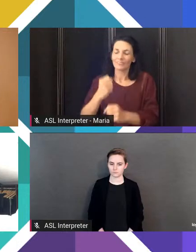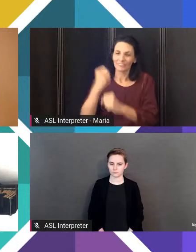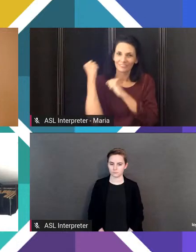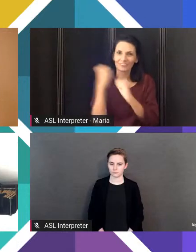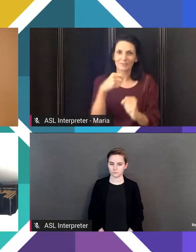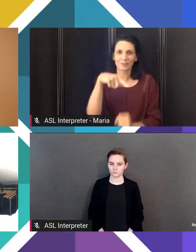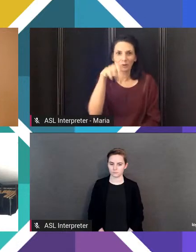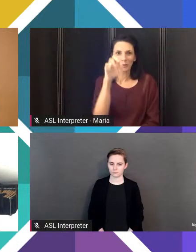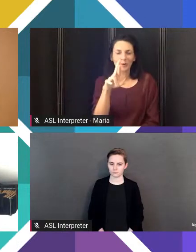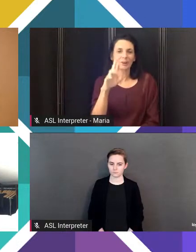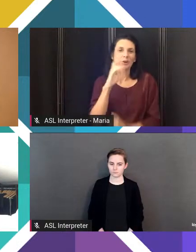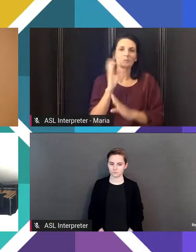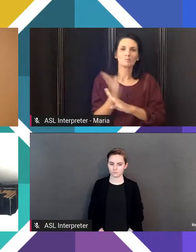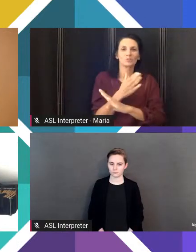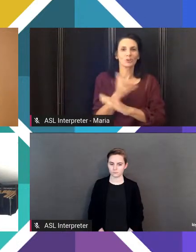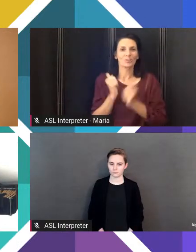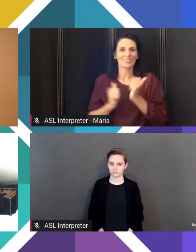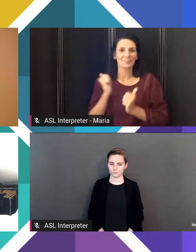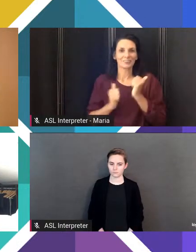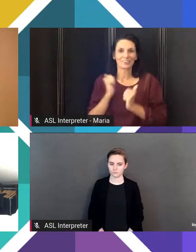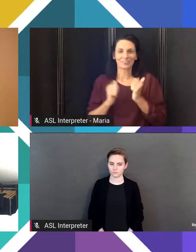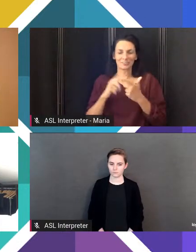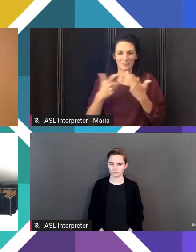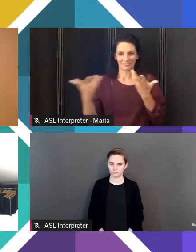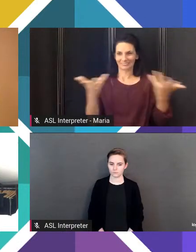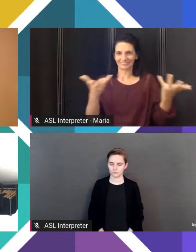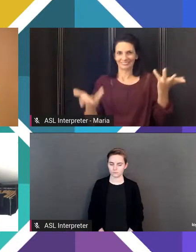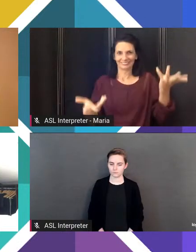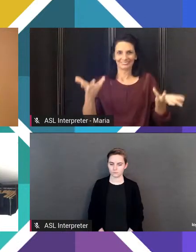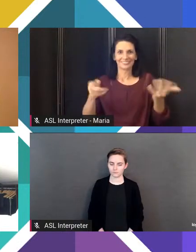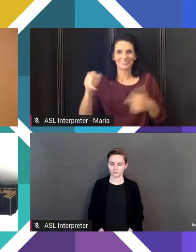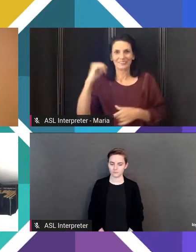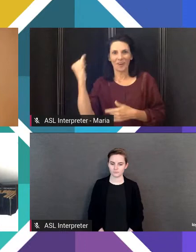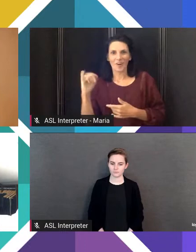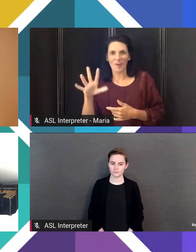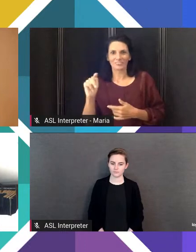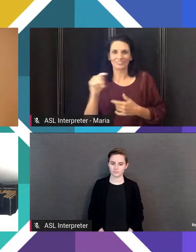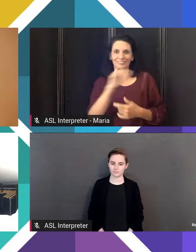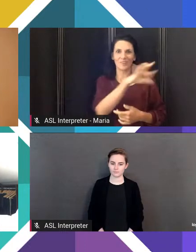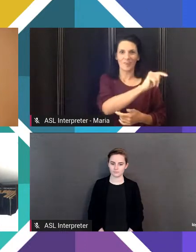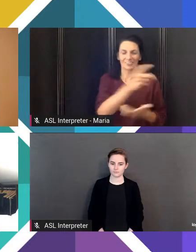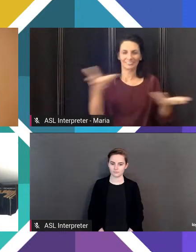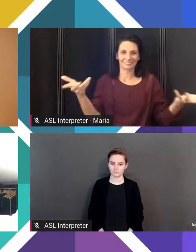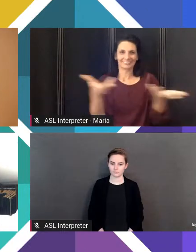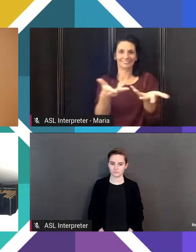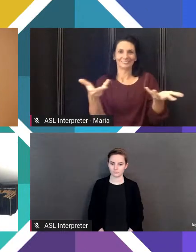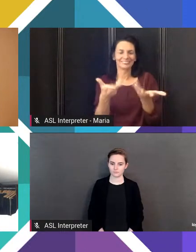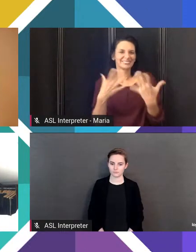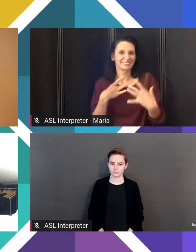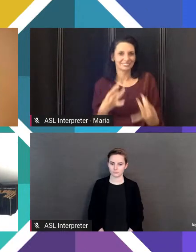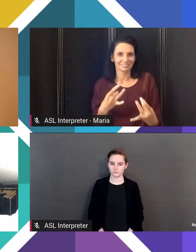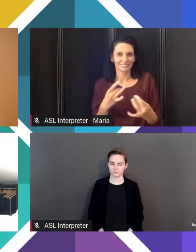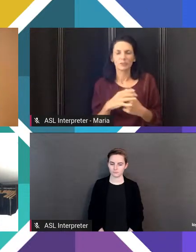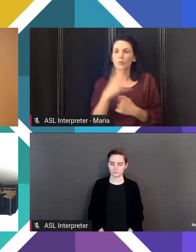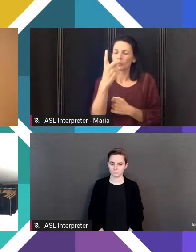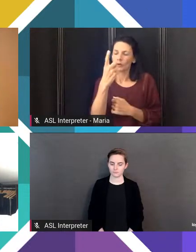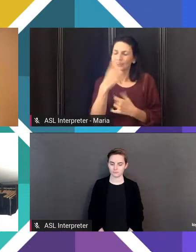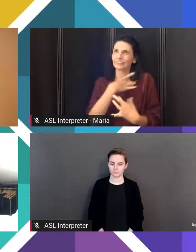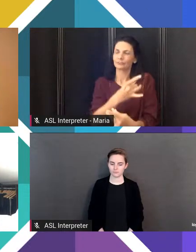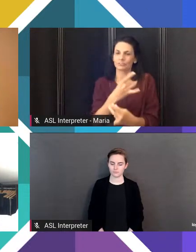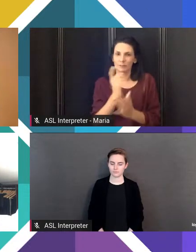odd experience with art. Because I literally, I mean, I remember one of the most like interesting moments for